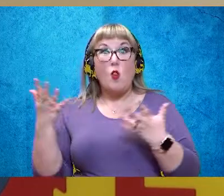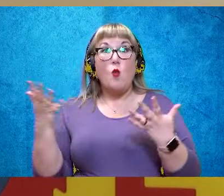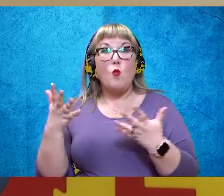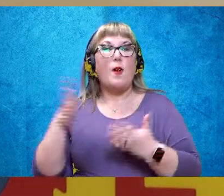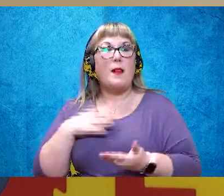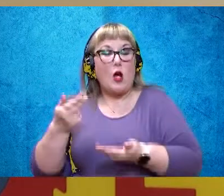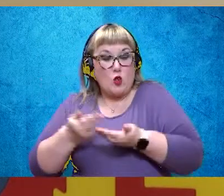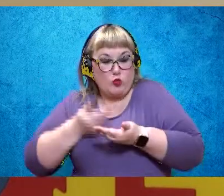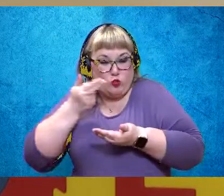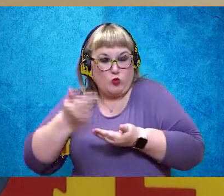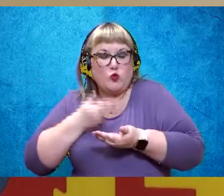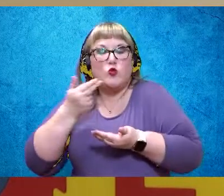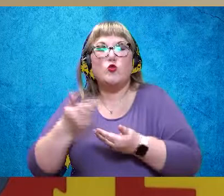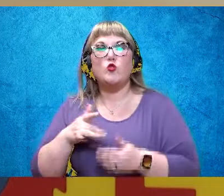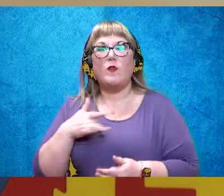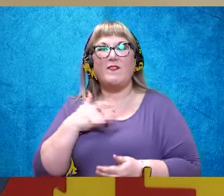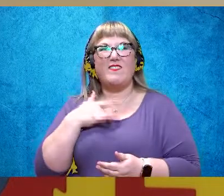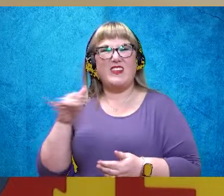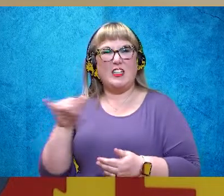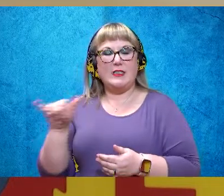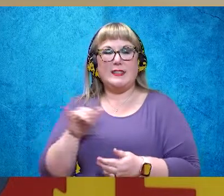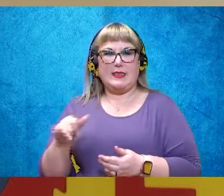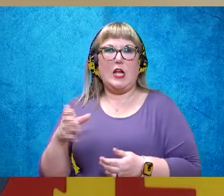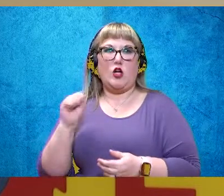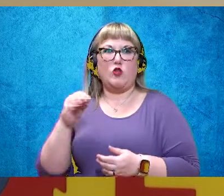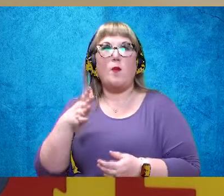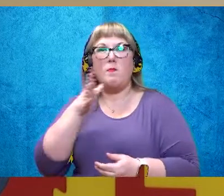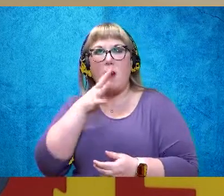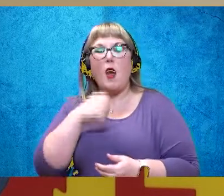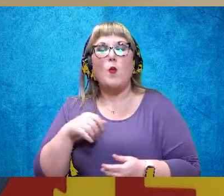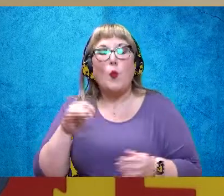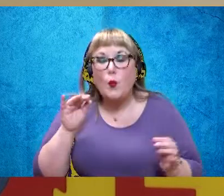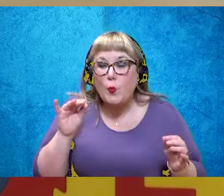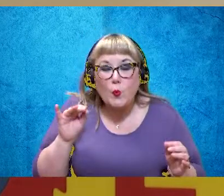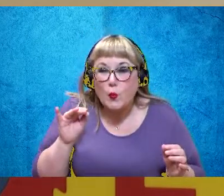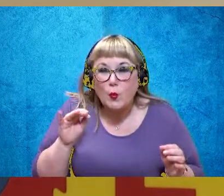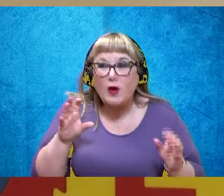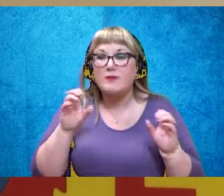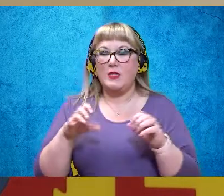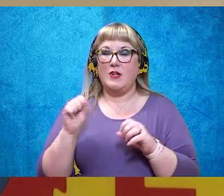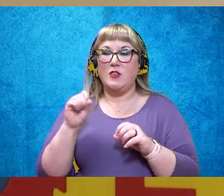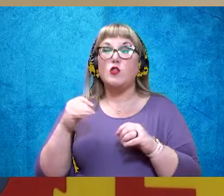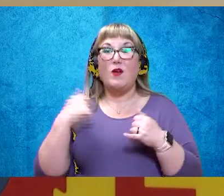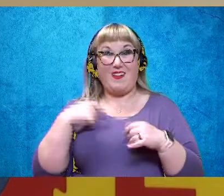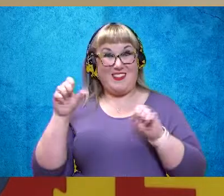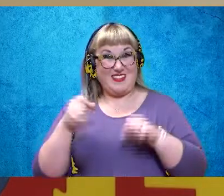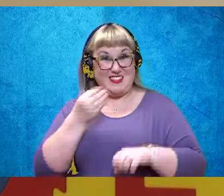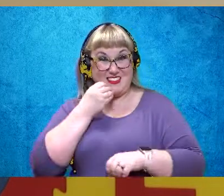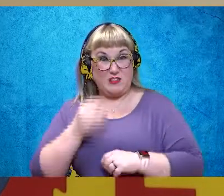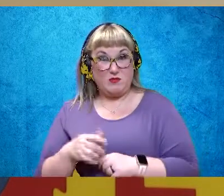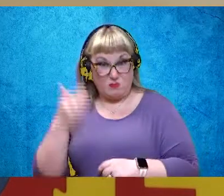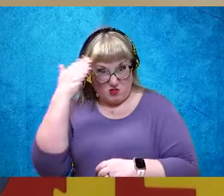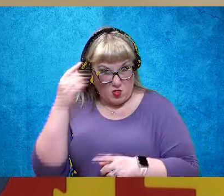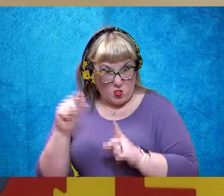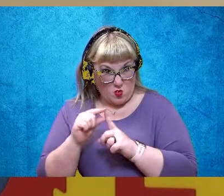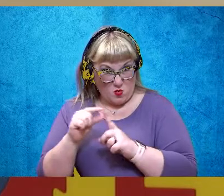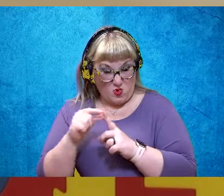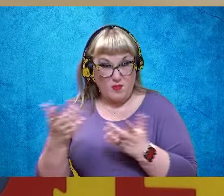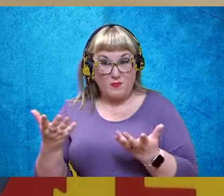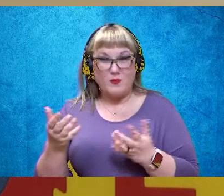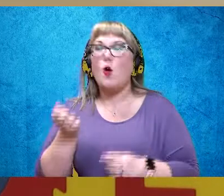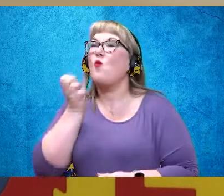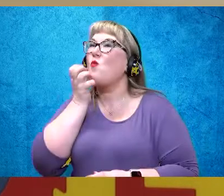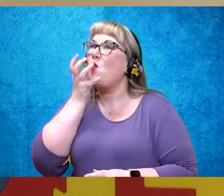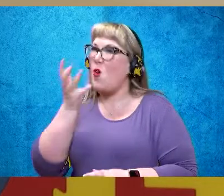like after my mom blows it off for me so that I can eat it. Do you know the name of this word? It's